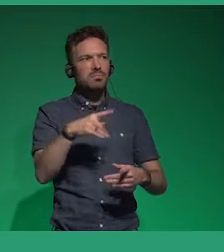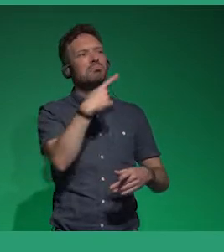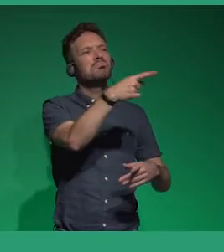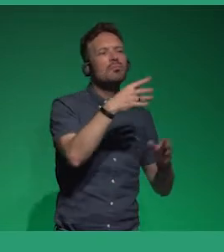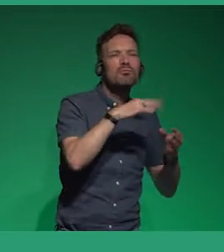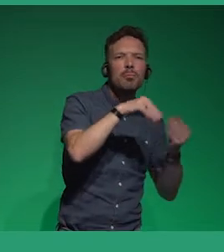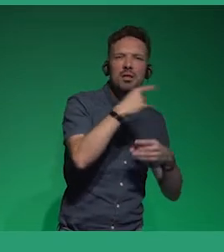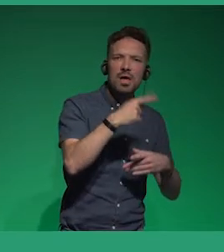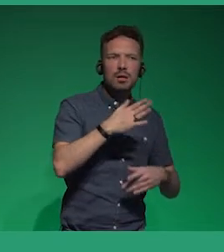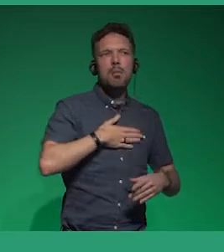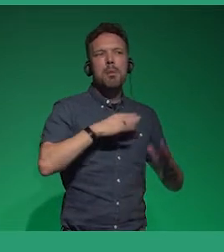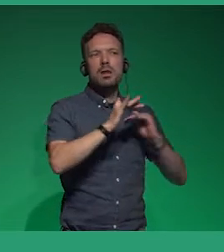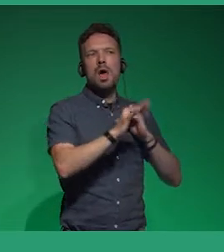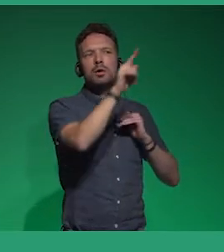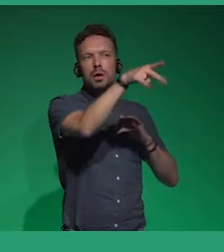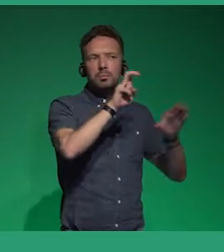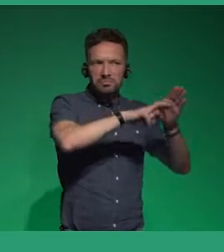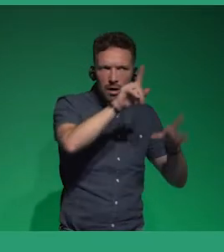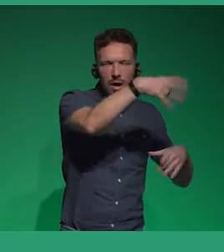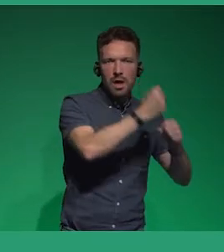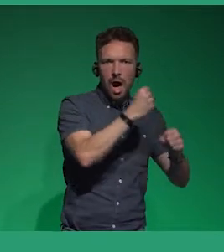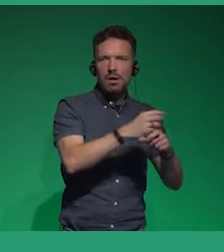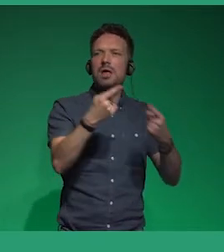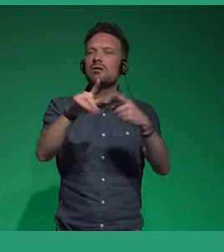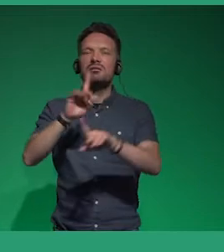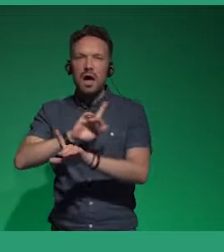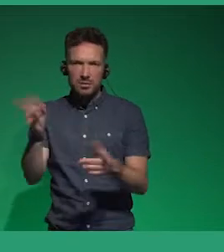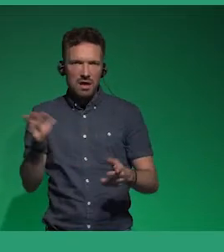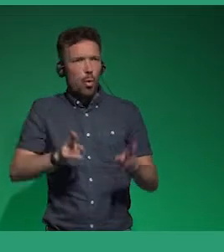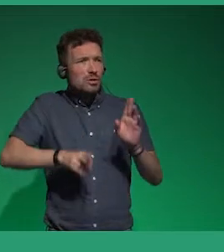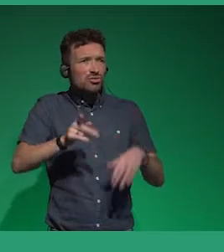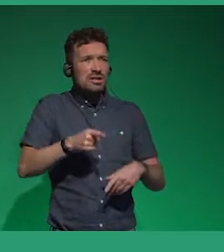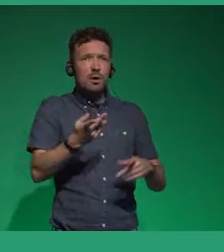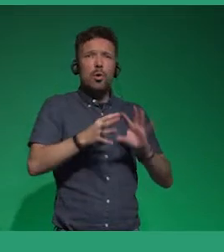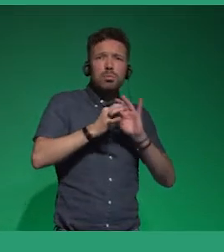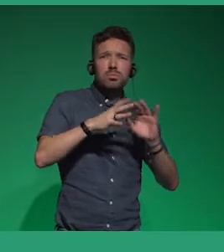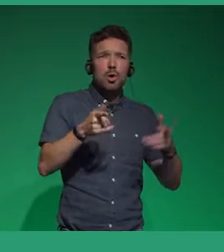And this, of course, then determines also how the benefits are distributed.